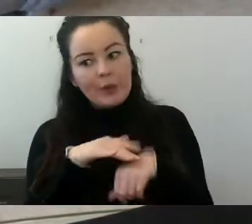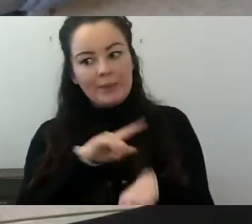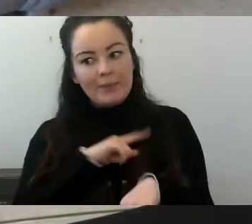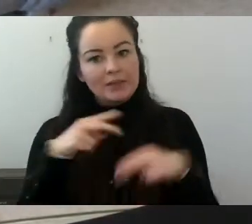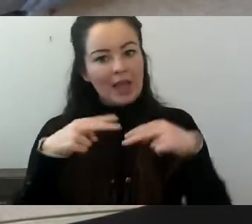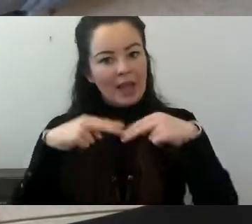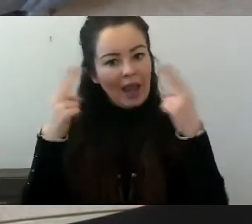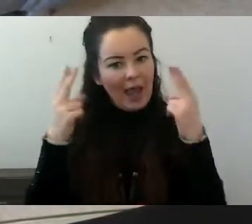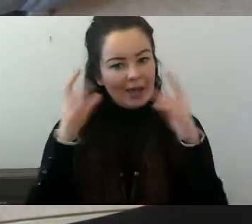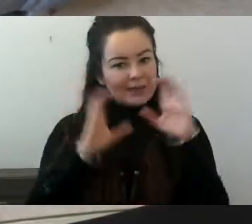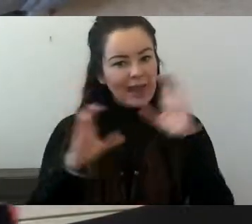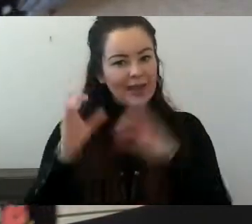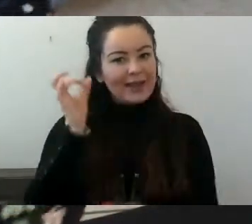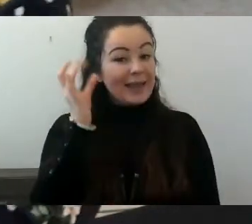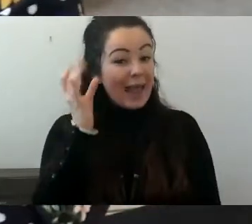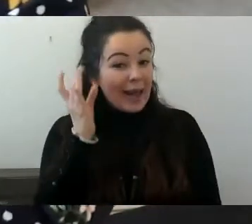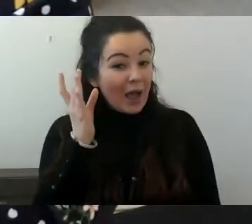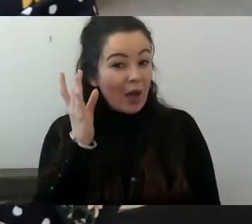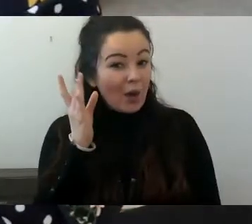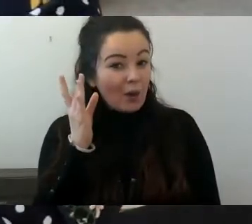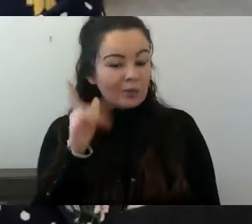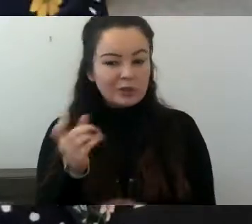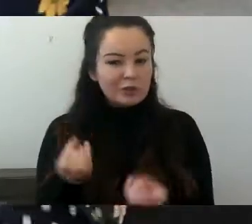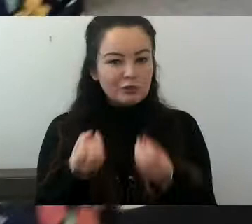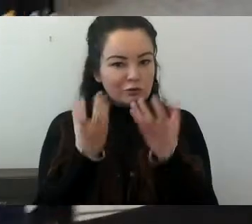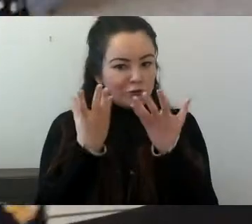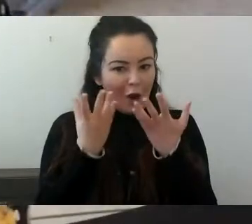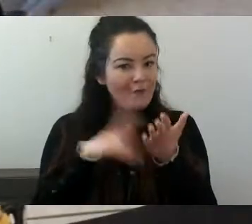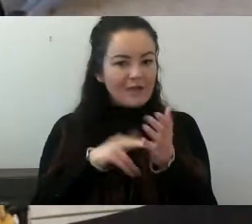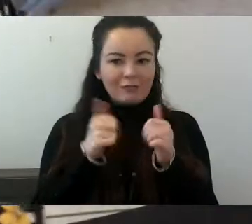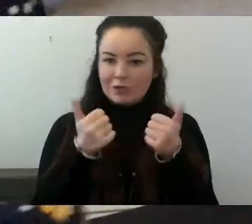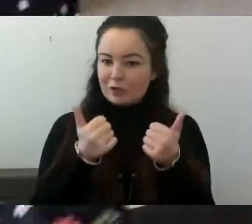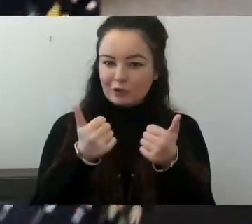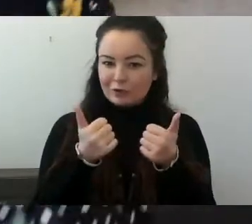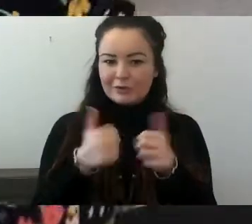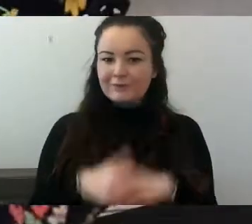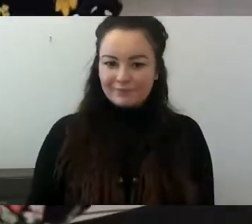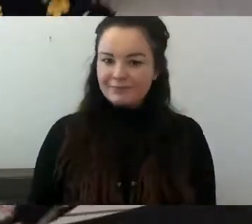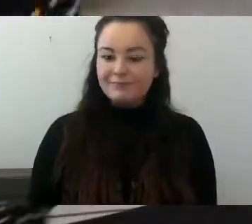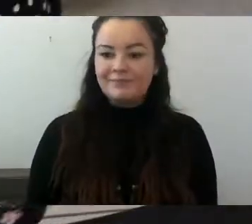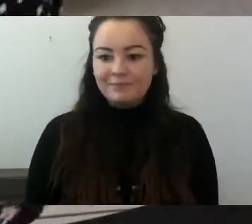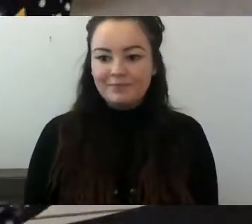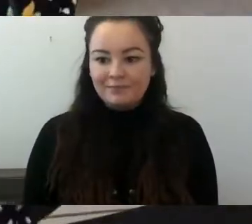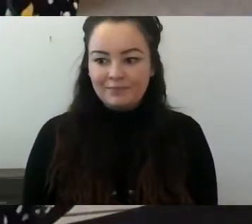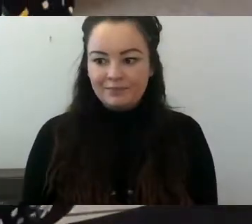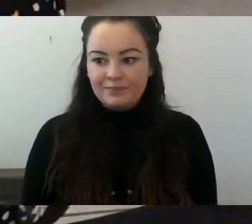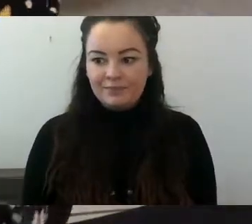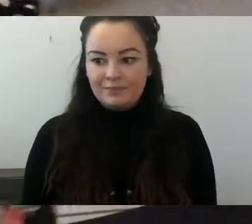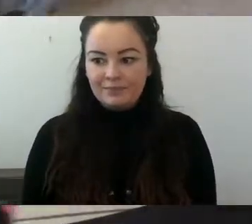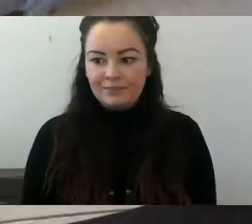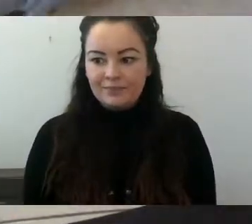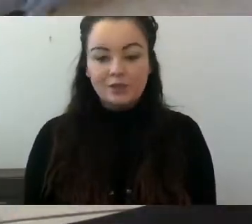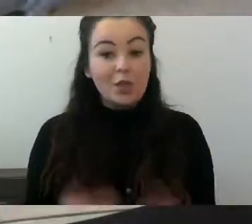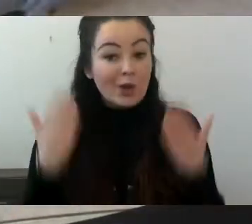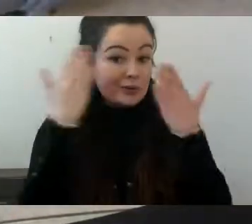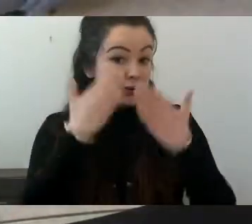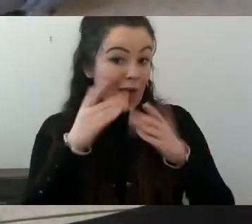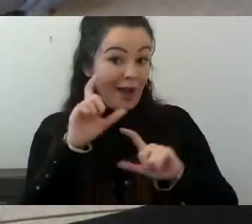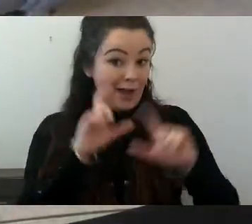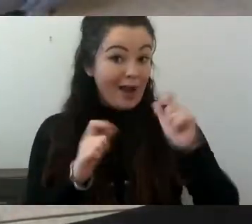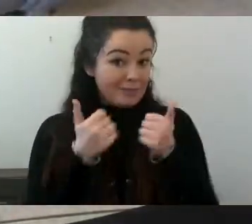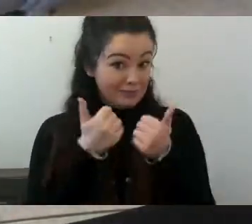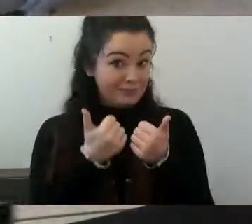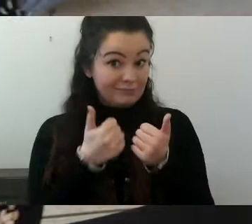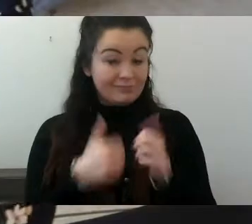just because lighter colours like yellow don't show up as much on the paper. So